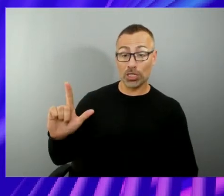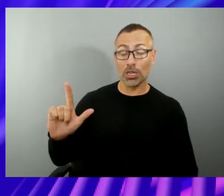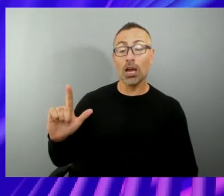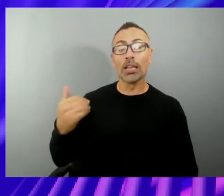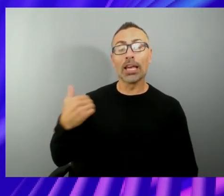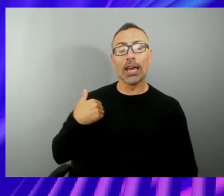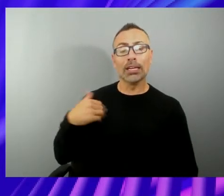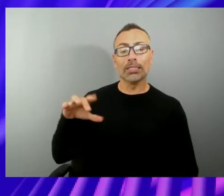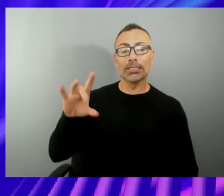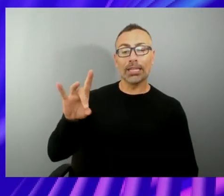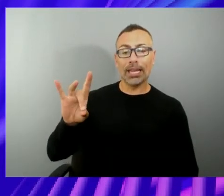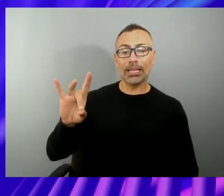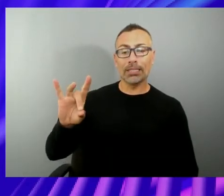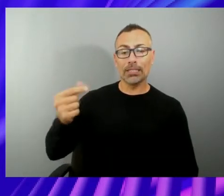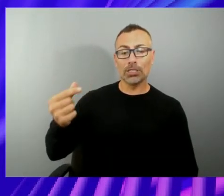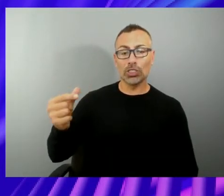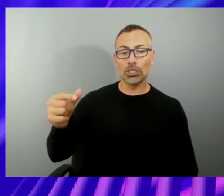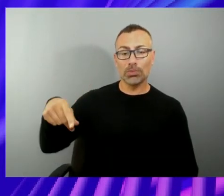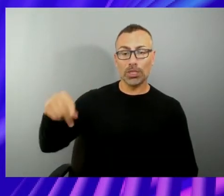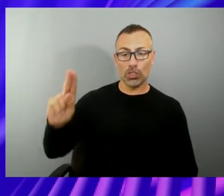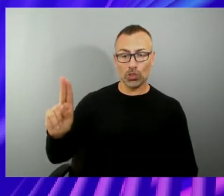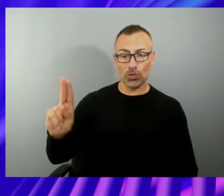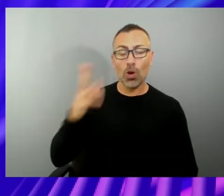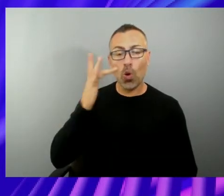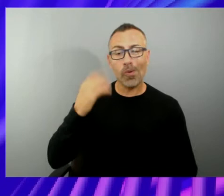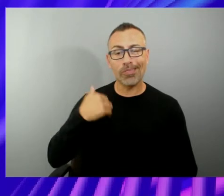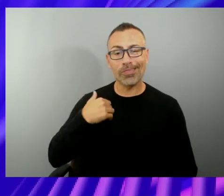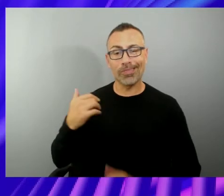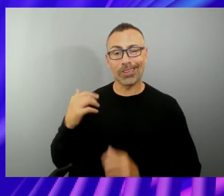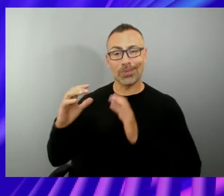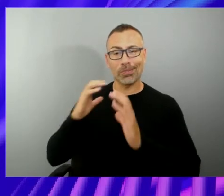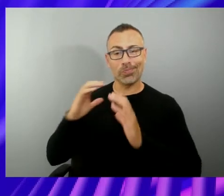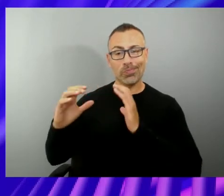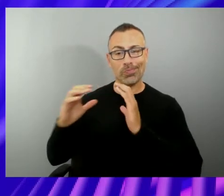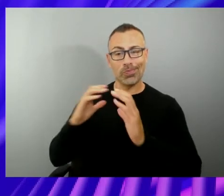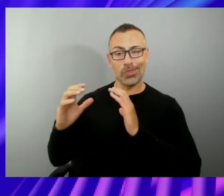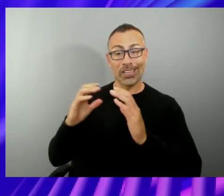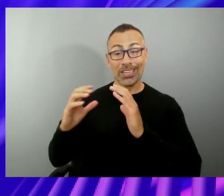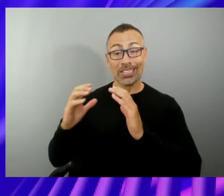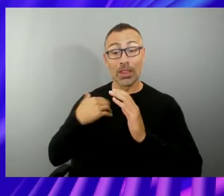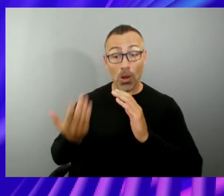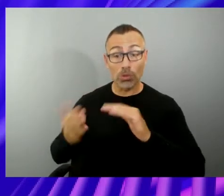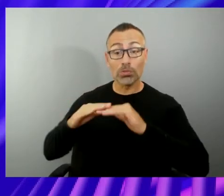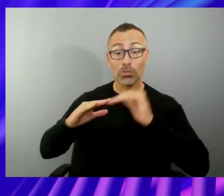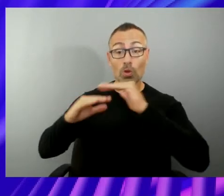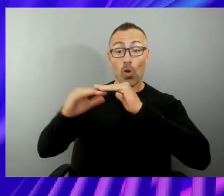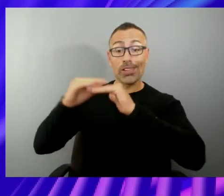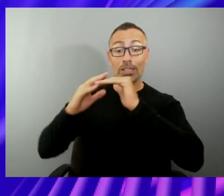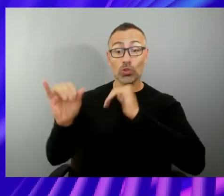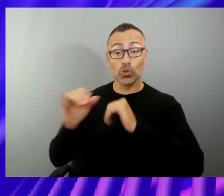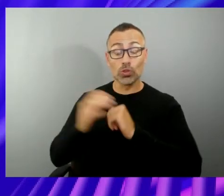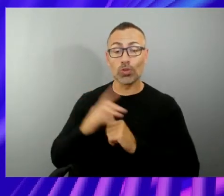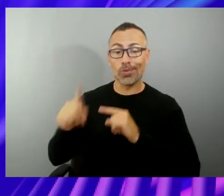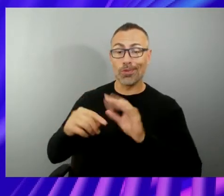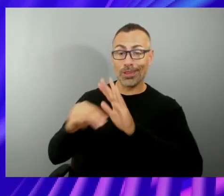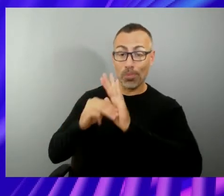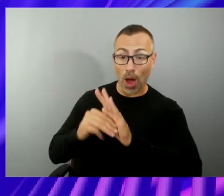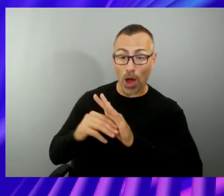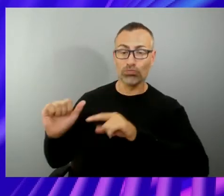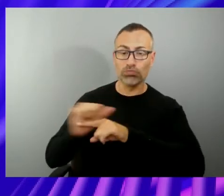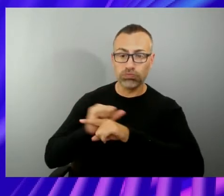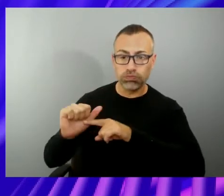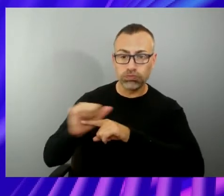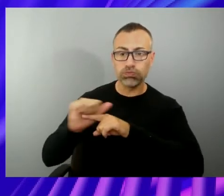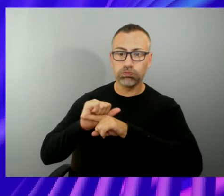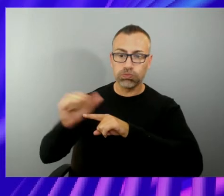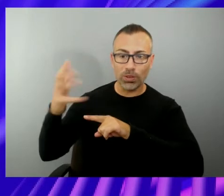The reason is because there is a communication overhead as well. When these models get trained, they have to talk to these different